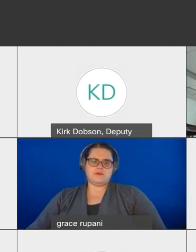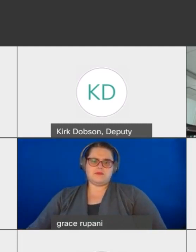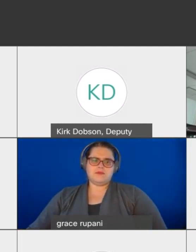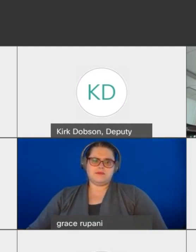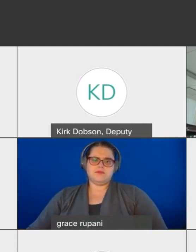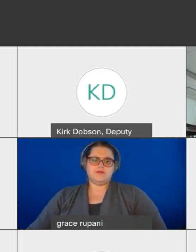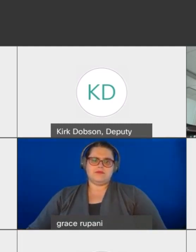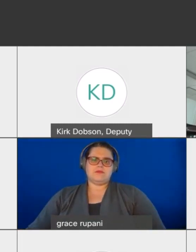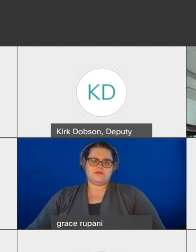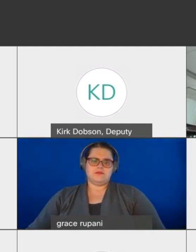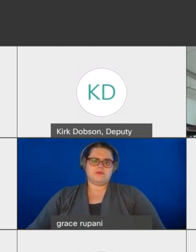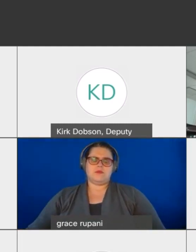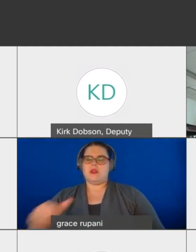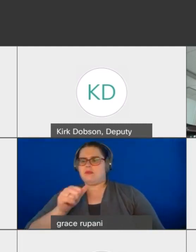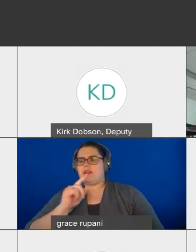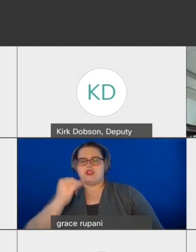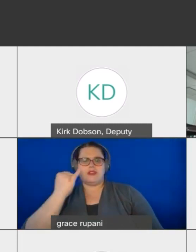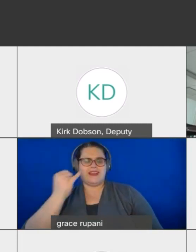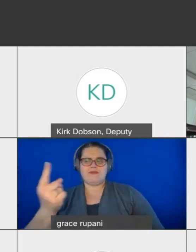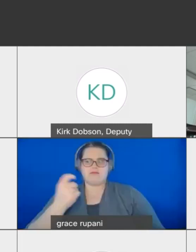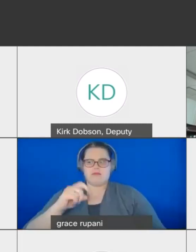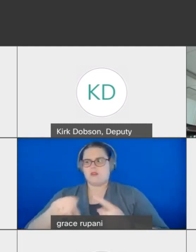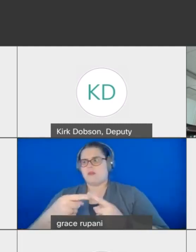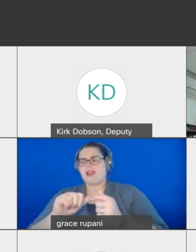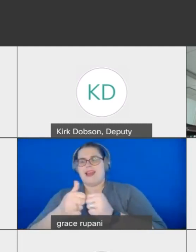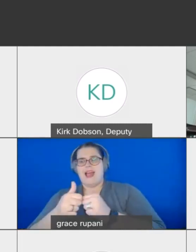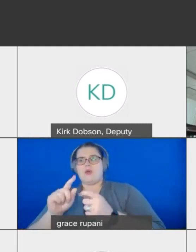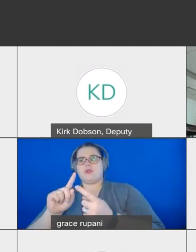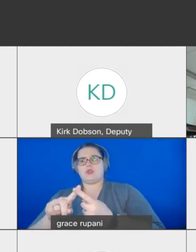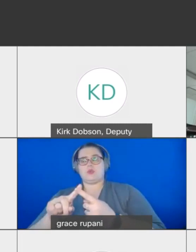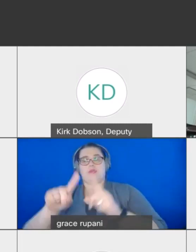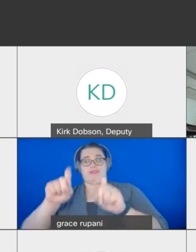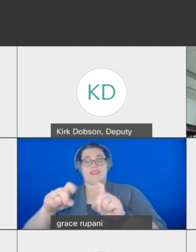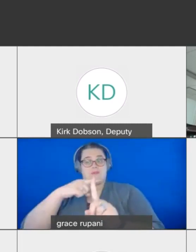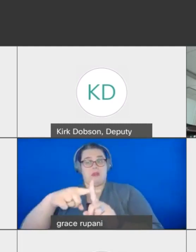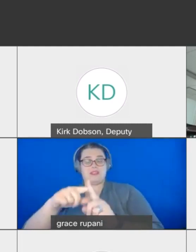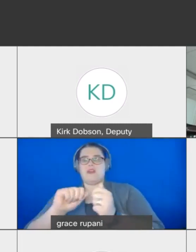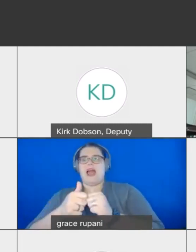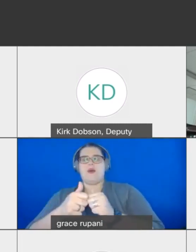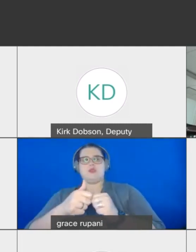or symptomatic versus those that are quarantined. But I will say that, for ICF settings,